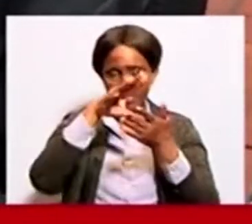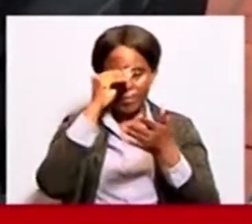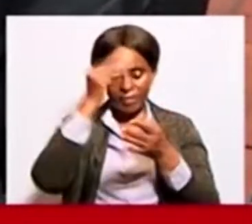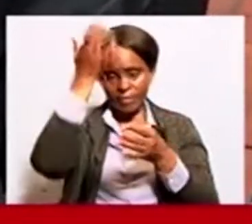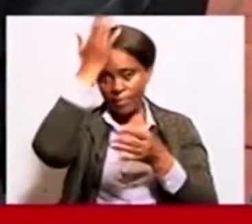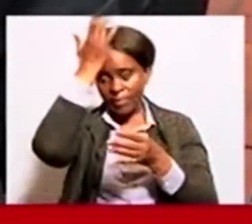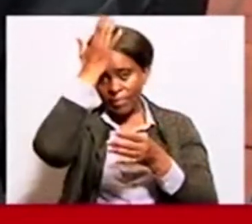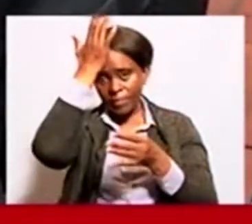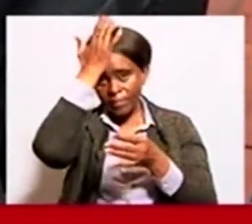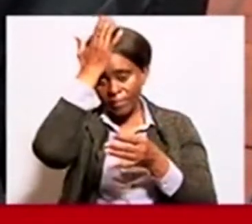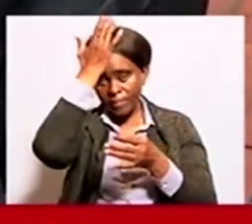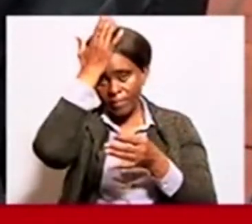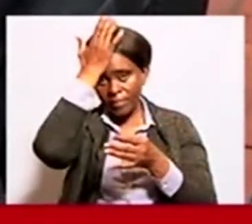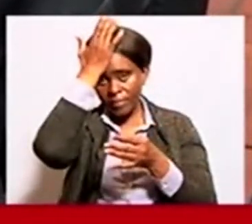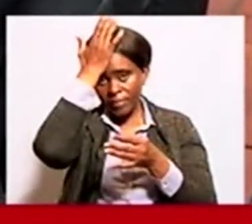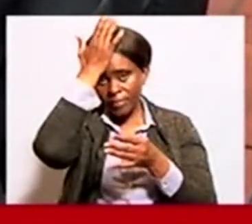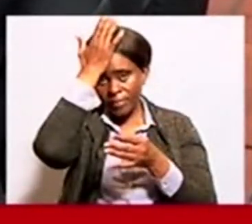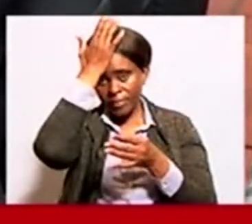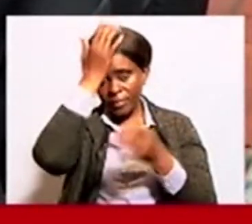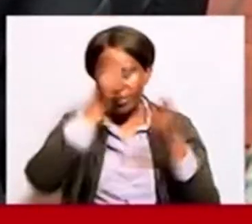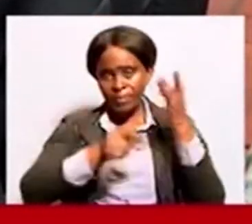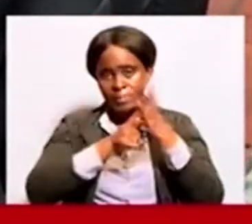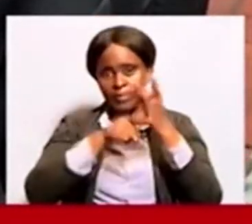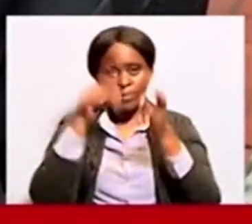dated, town clerk,